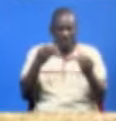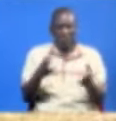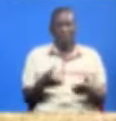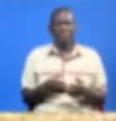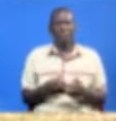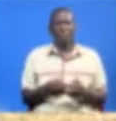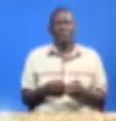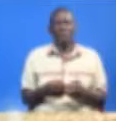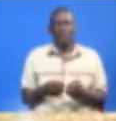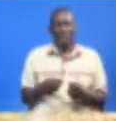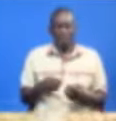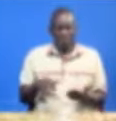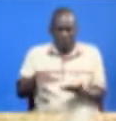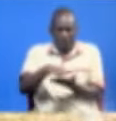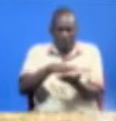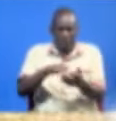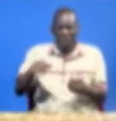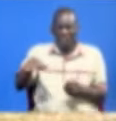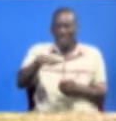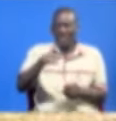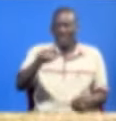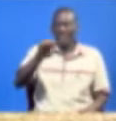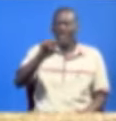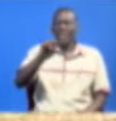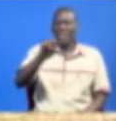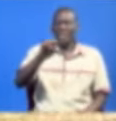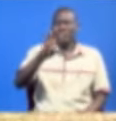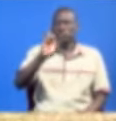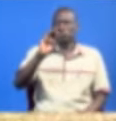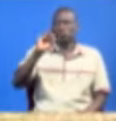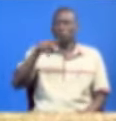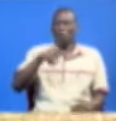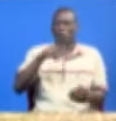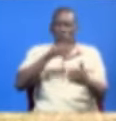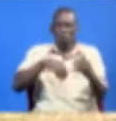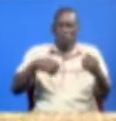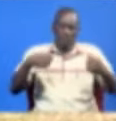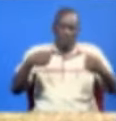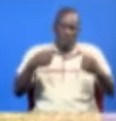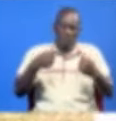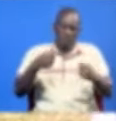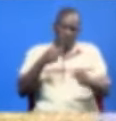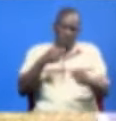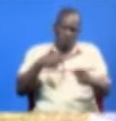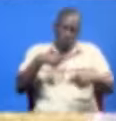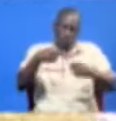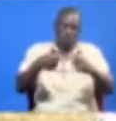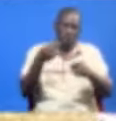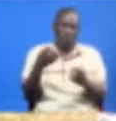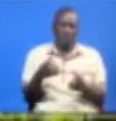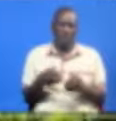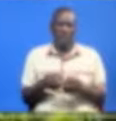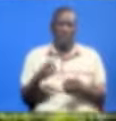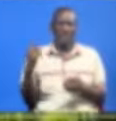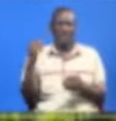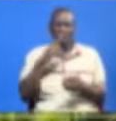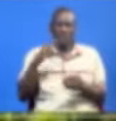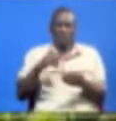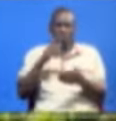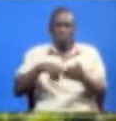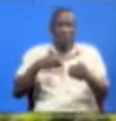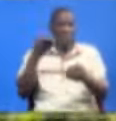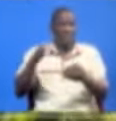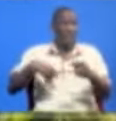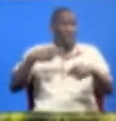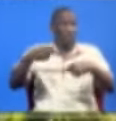is swampy, and what is happening there is quite dangerous. There is a lot of